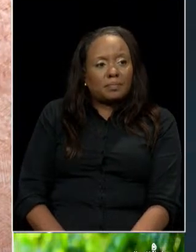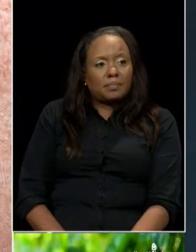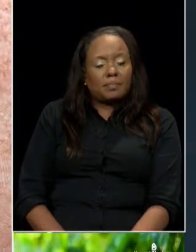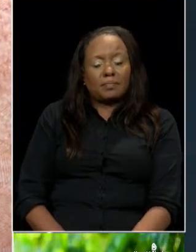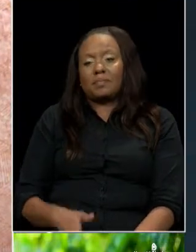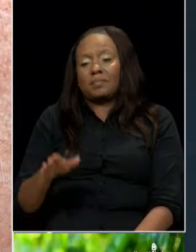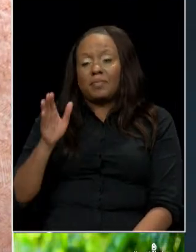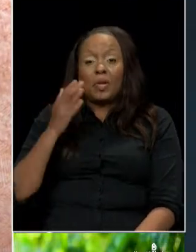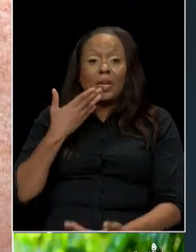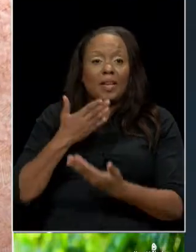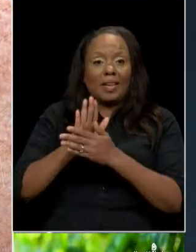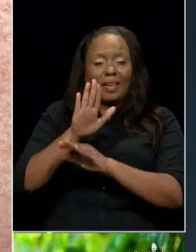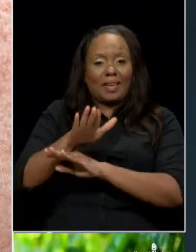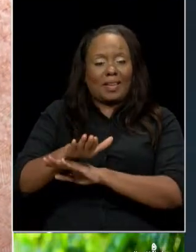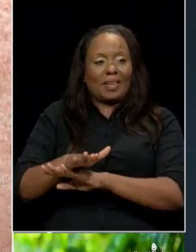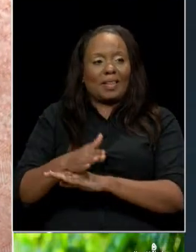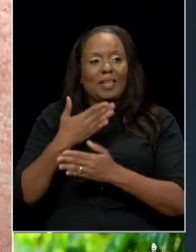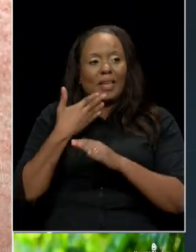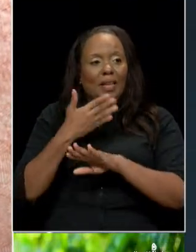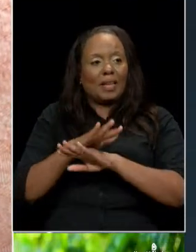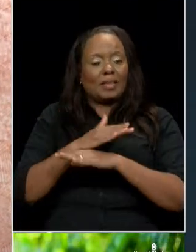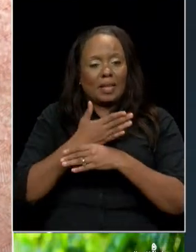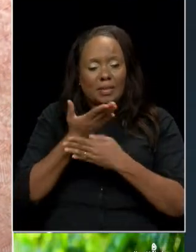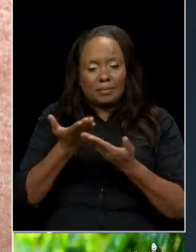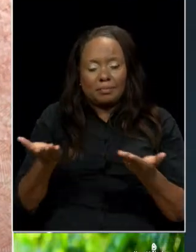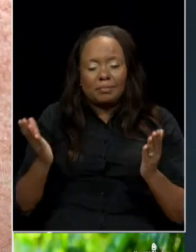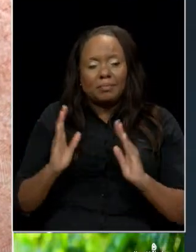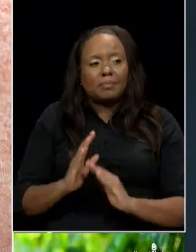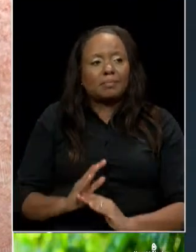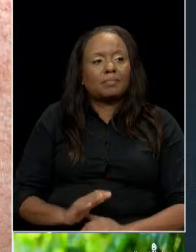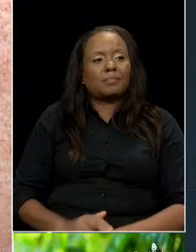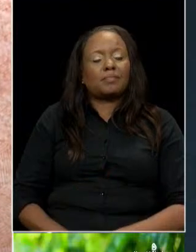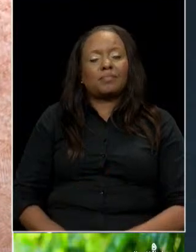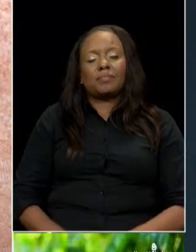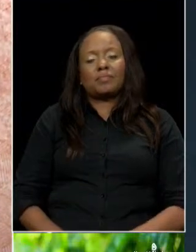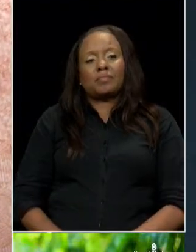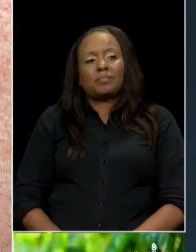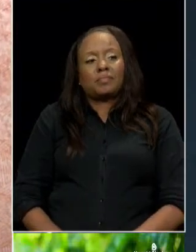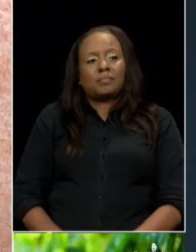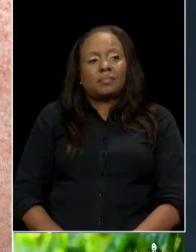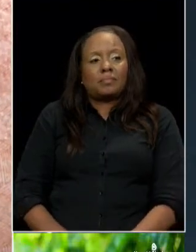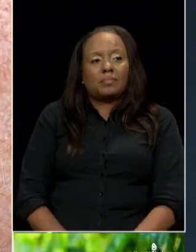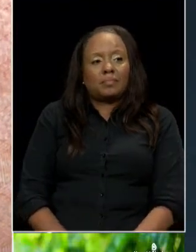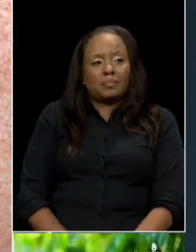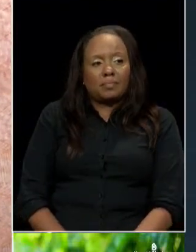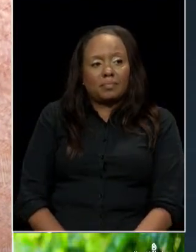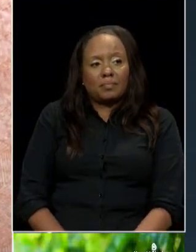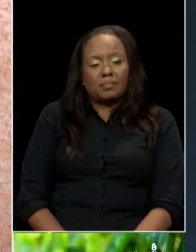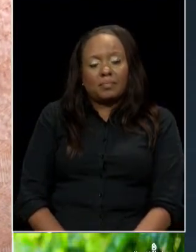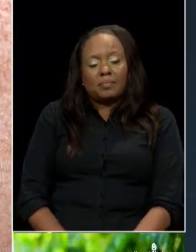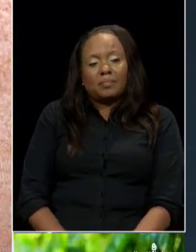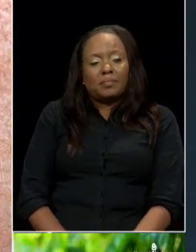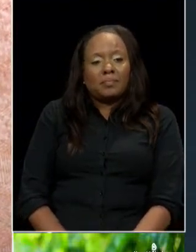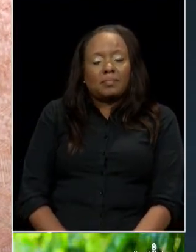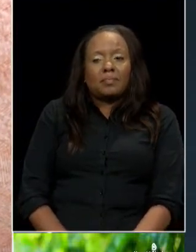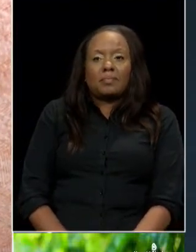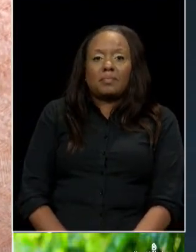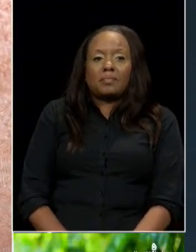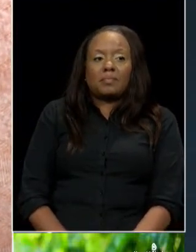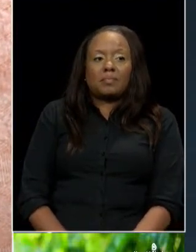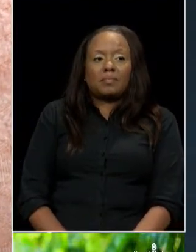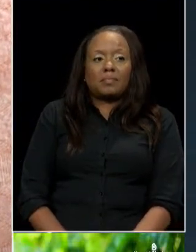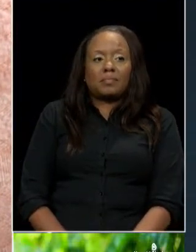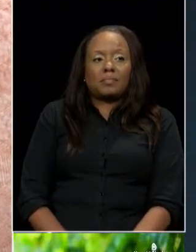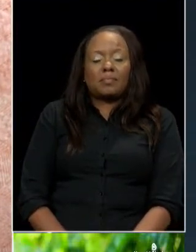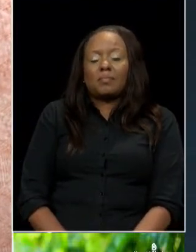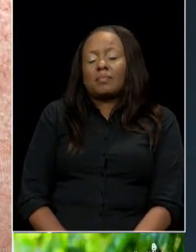good night. Good night to my colleagues and to public of Barbados that may be watching